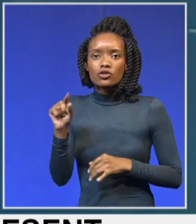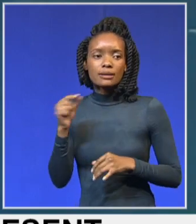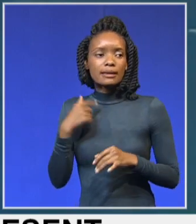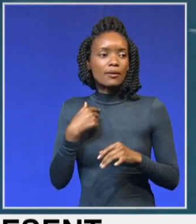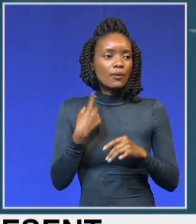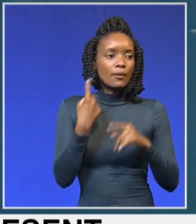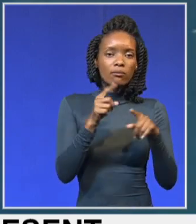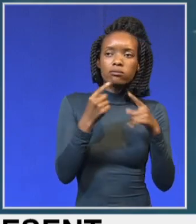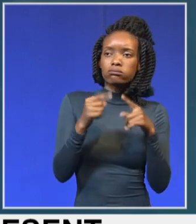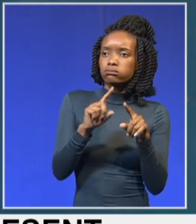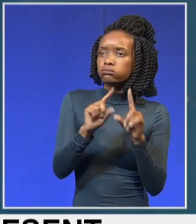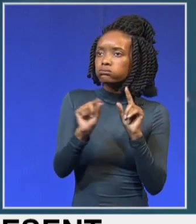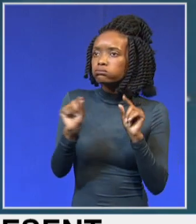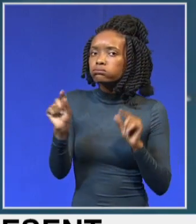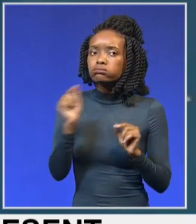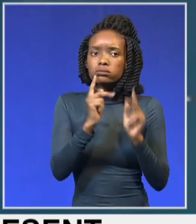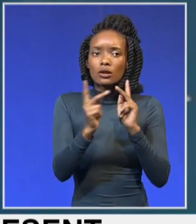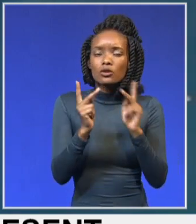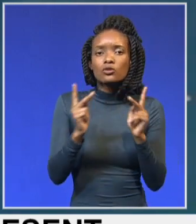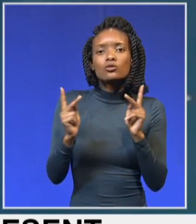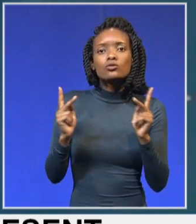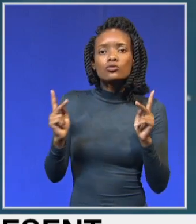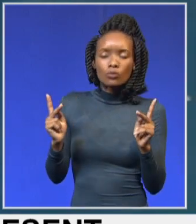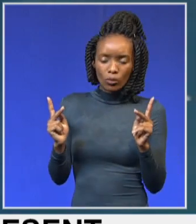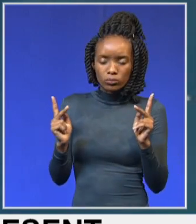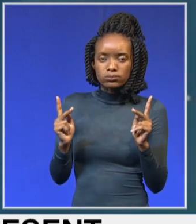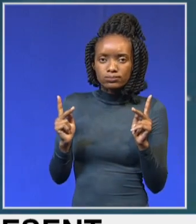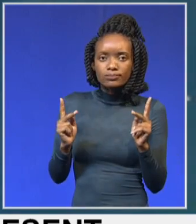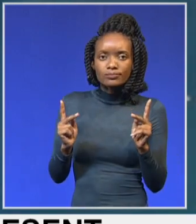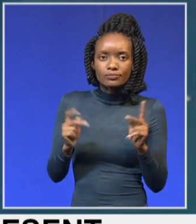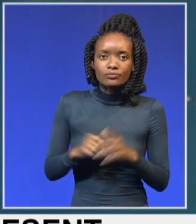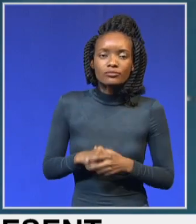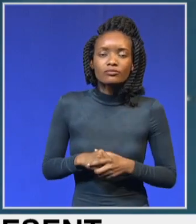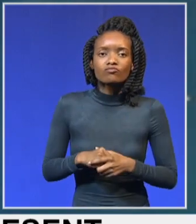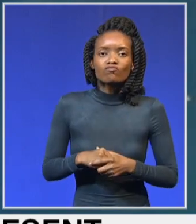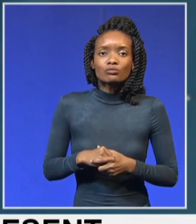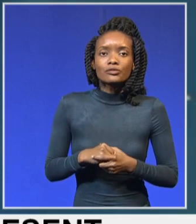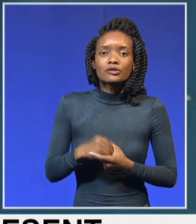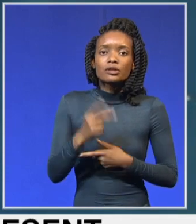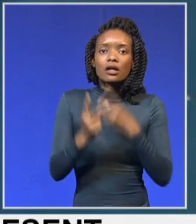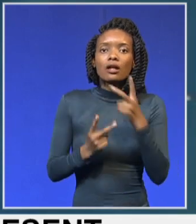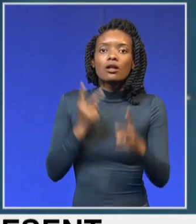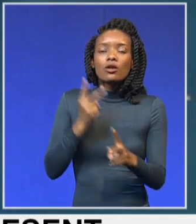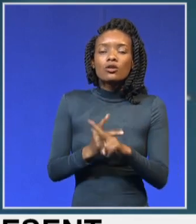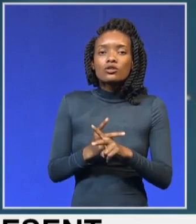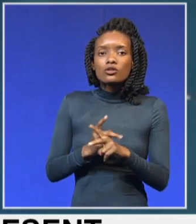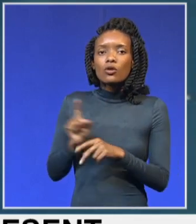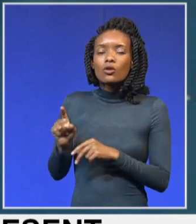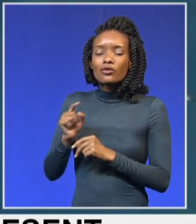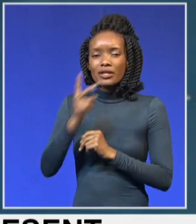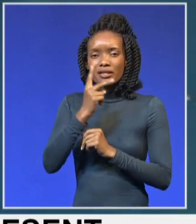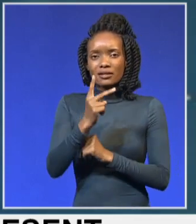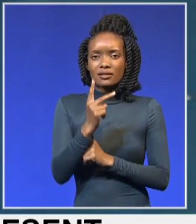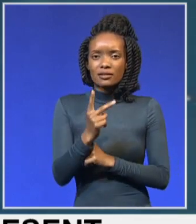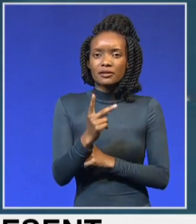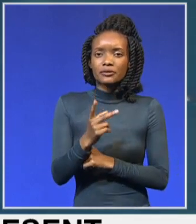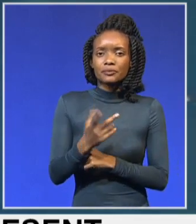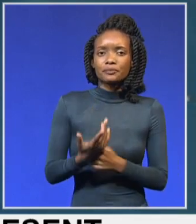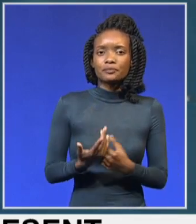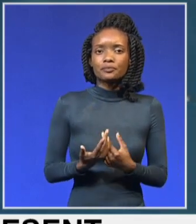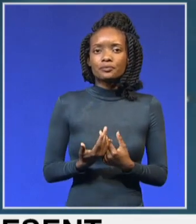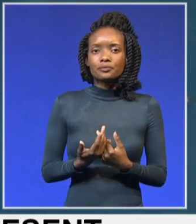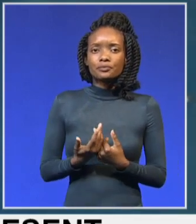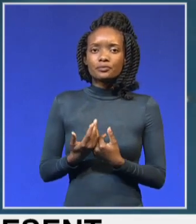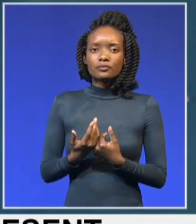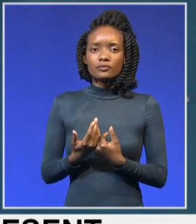the first Lego League, are being run, and they also see how to be gracious. They also have to apply